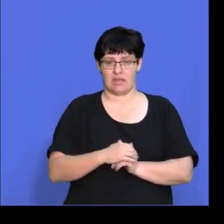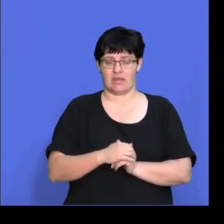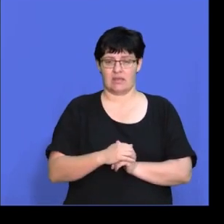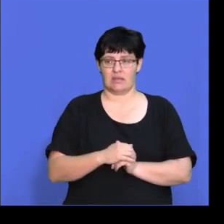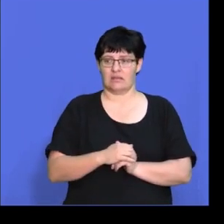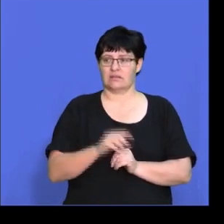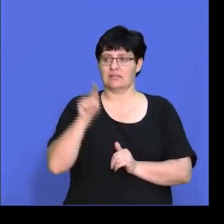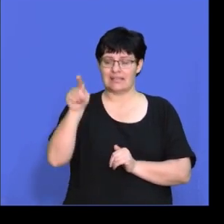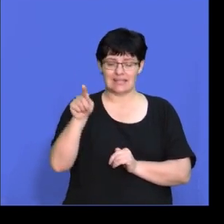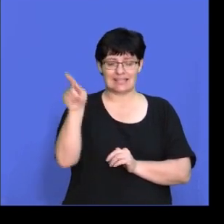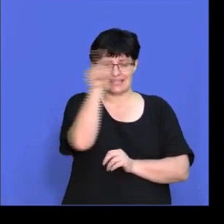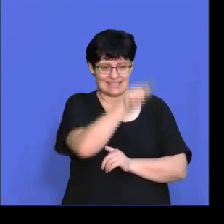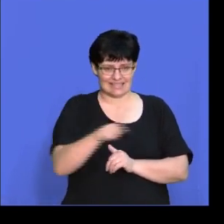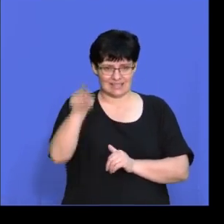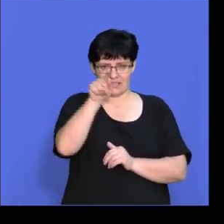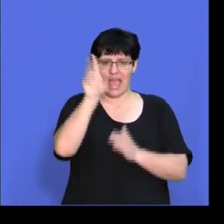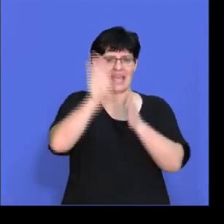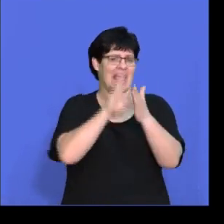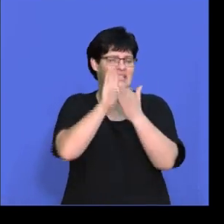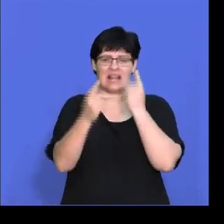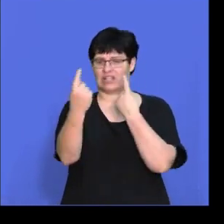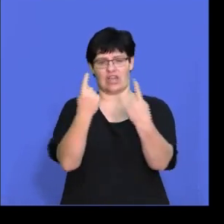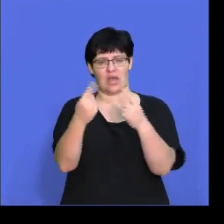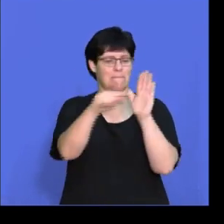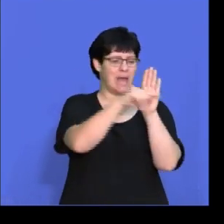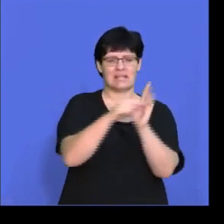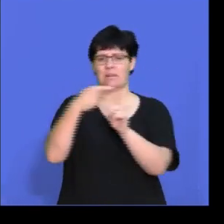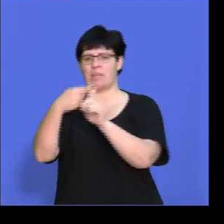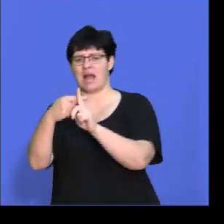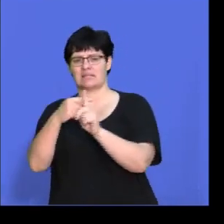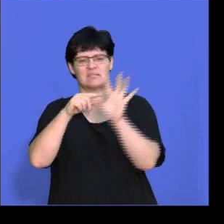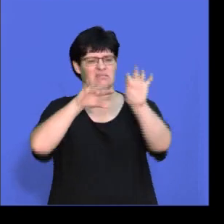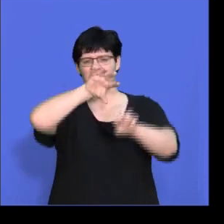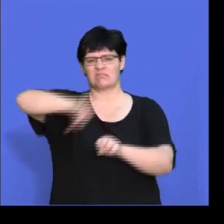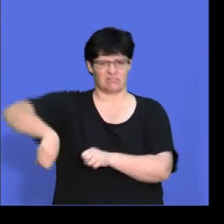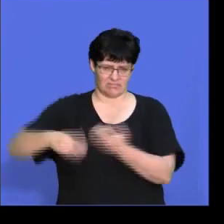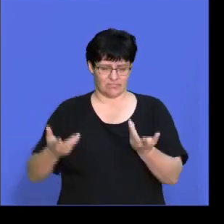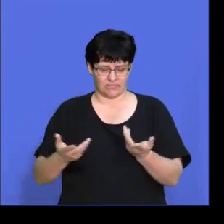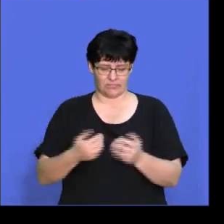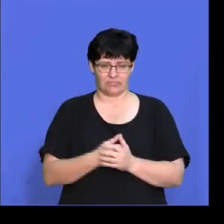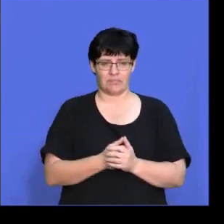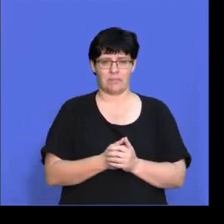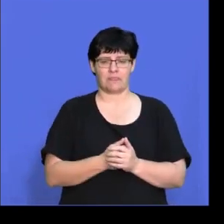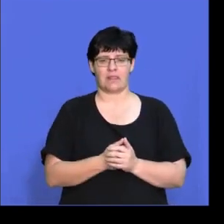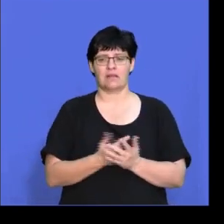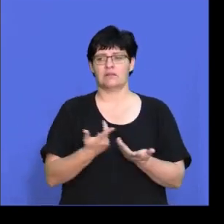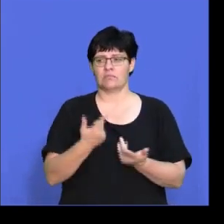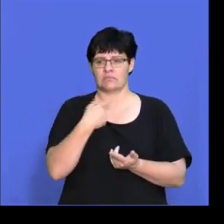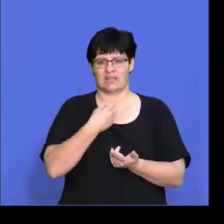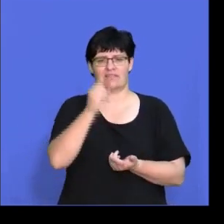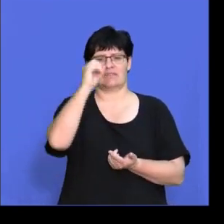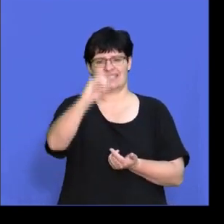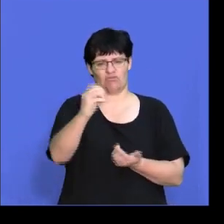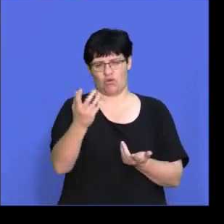squared. These two t terms actually cancel each other out. So I have minus 7 over 2t's plus 7 over